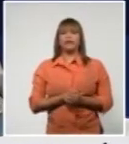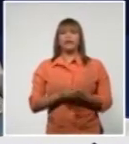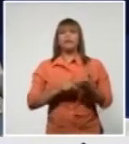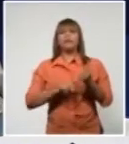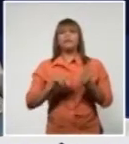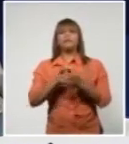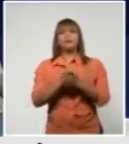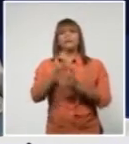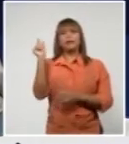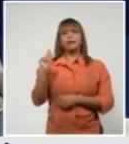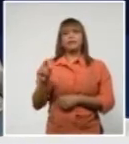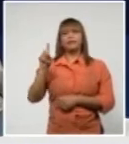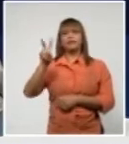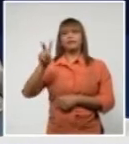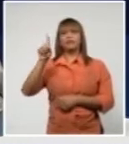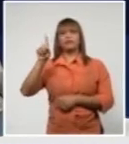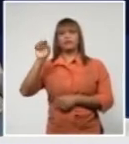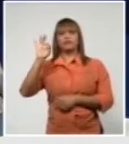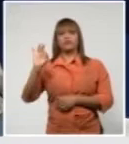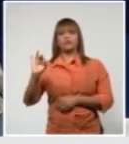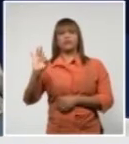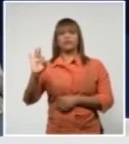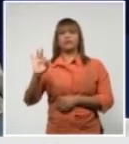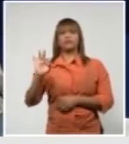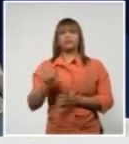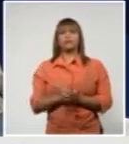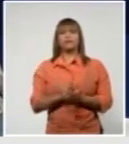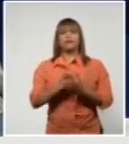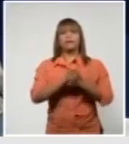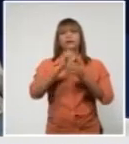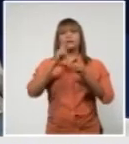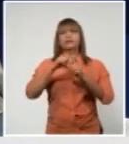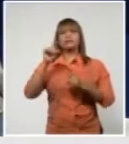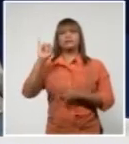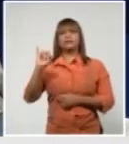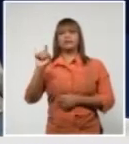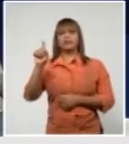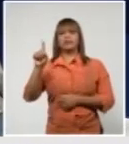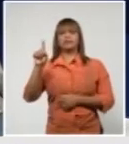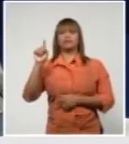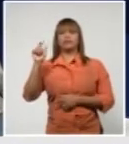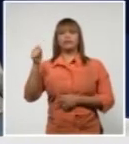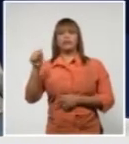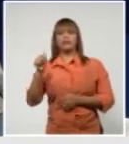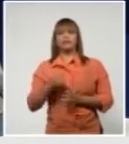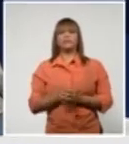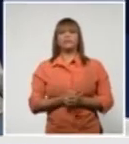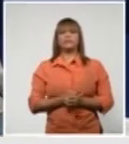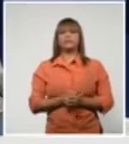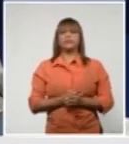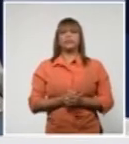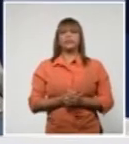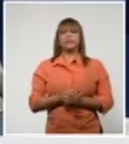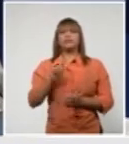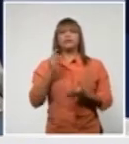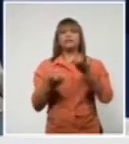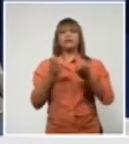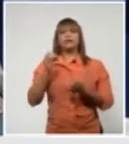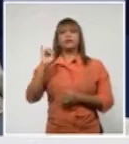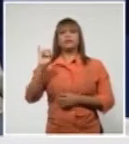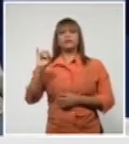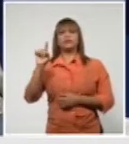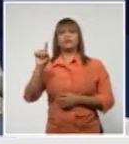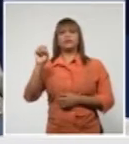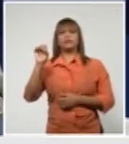345, Holguín 194, Santiago de Cuba 92, and so on and